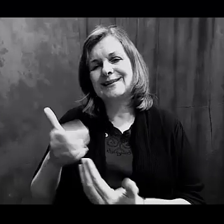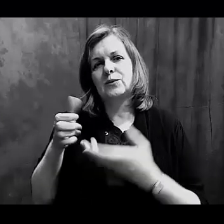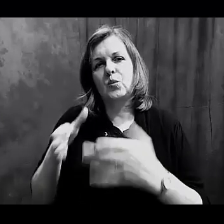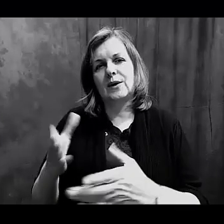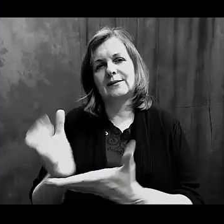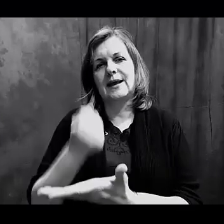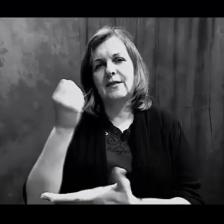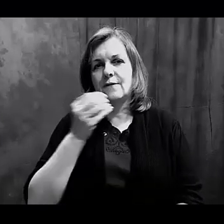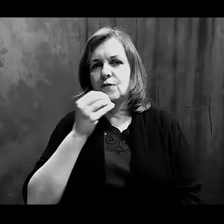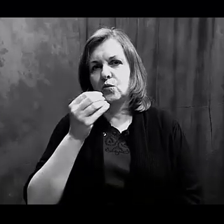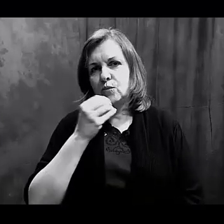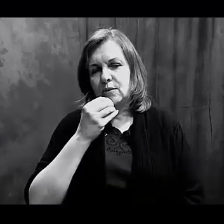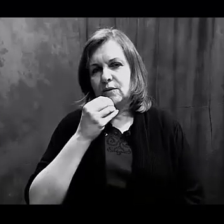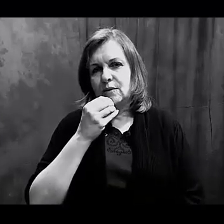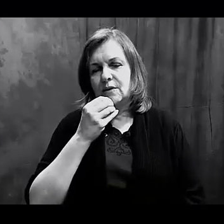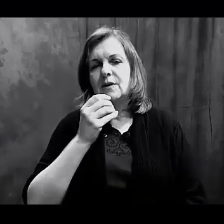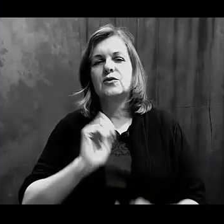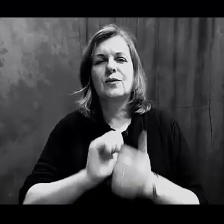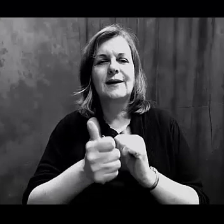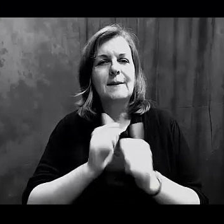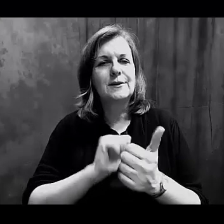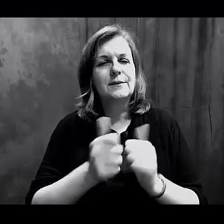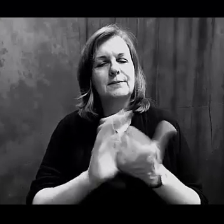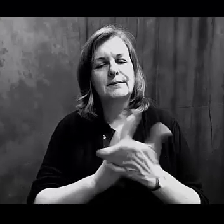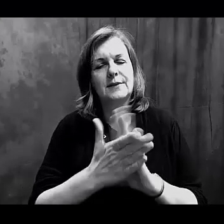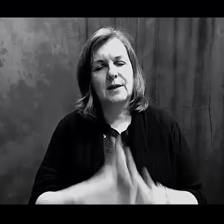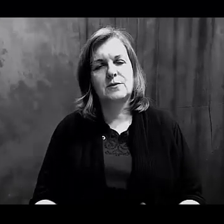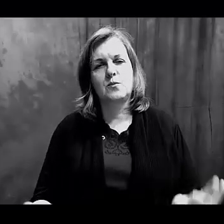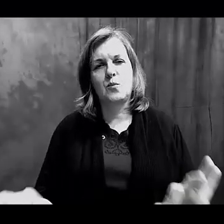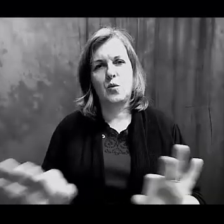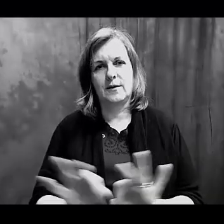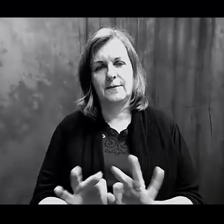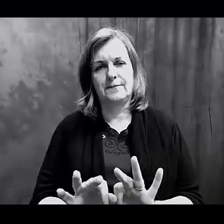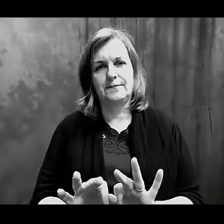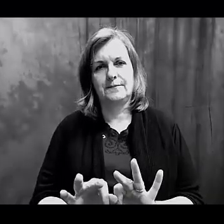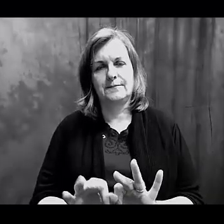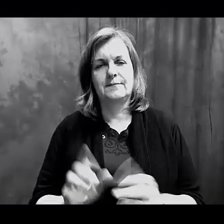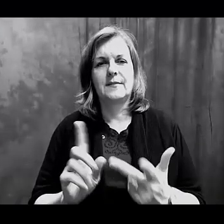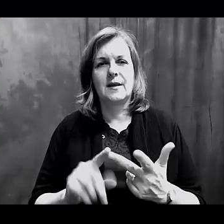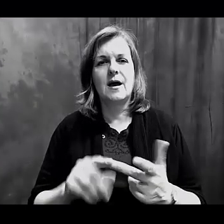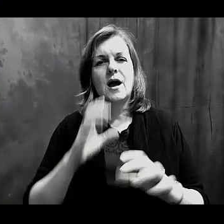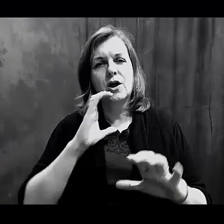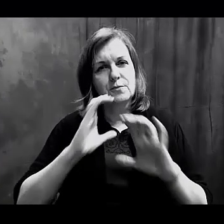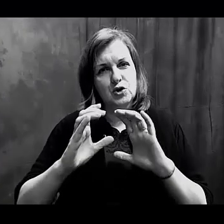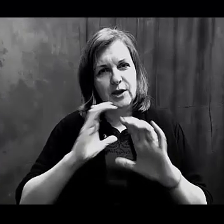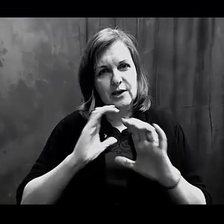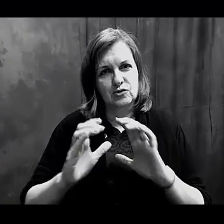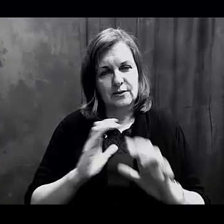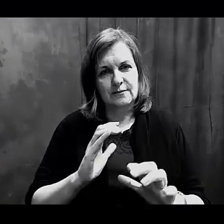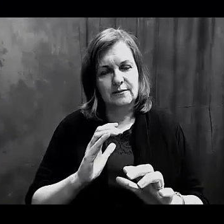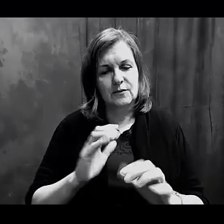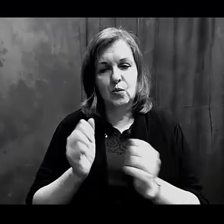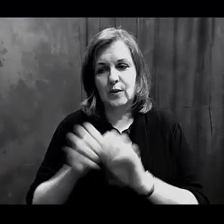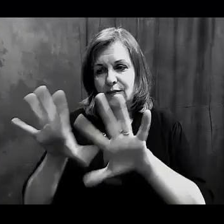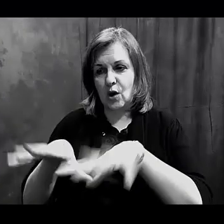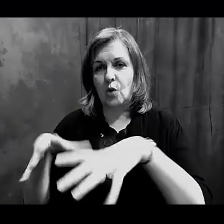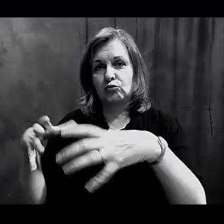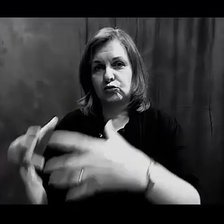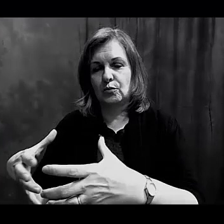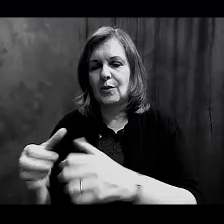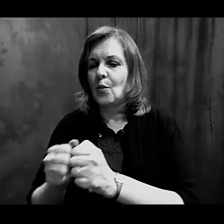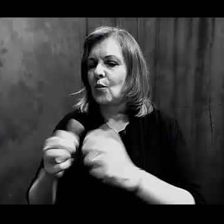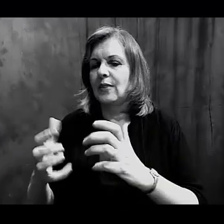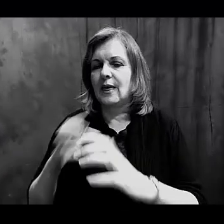easier resources. So competition becomes very, very important. And communication. In these